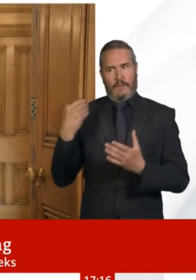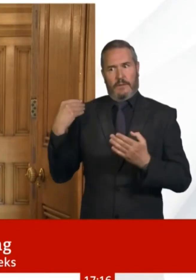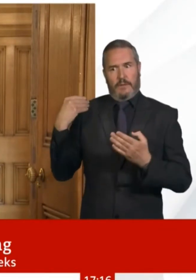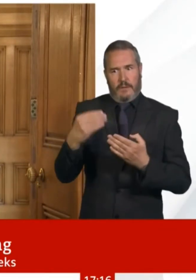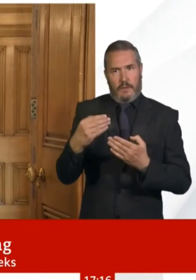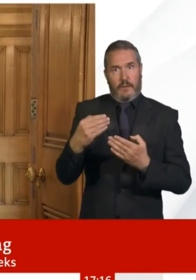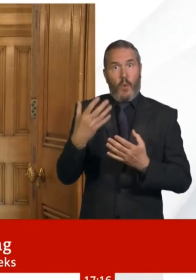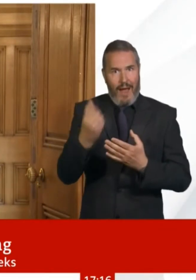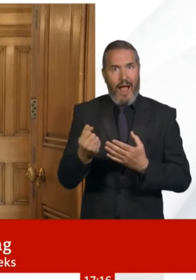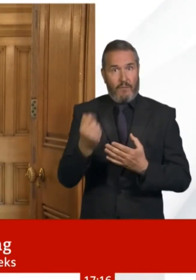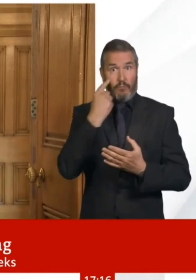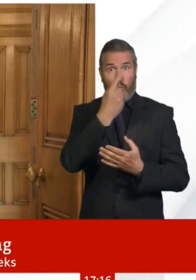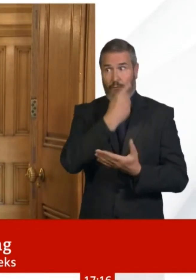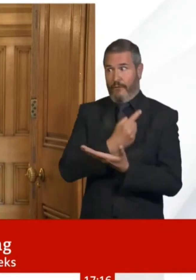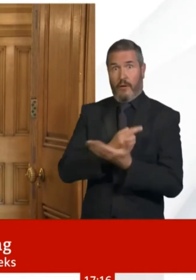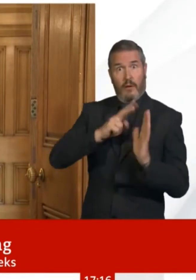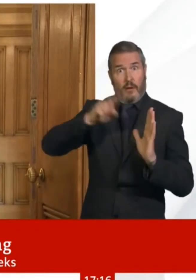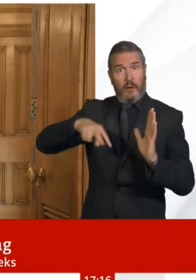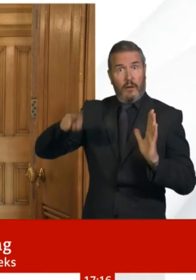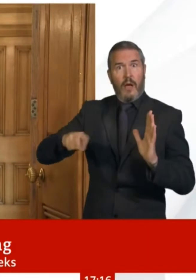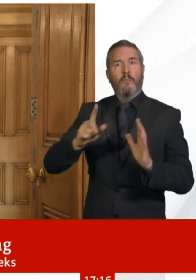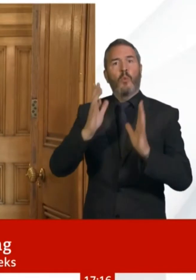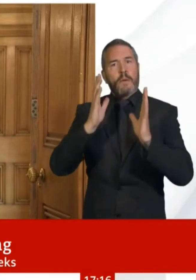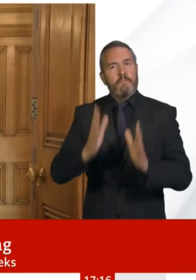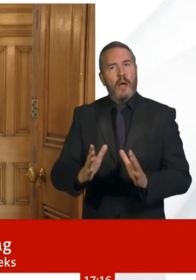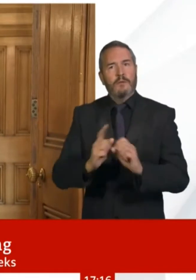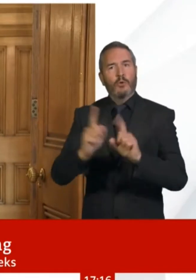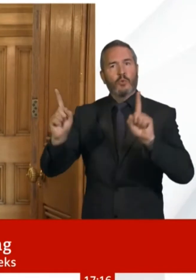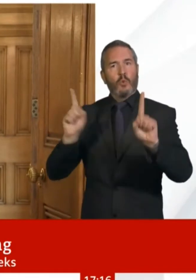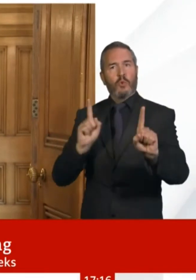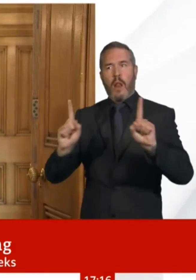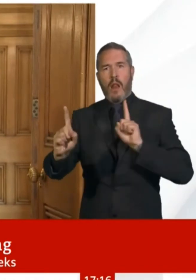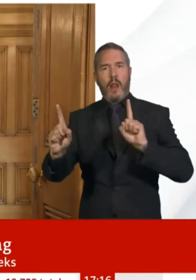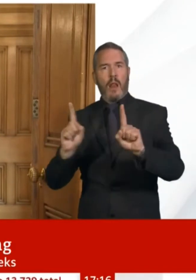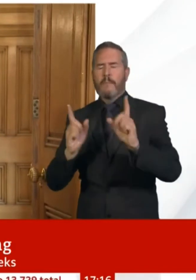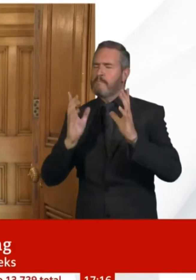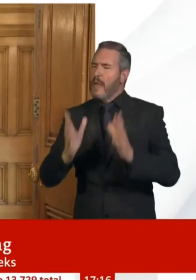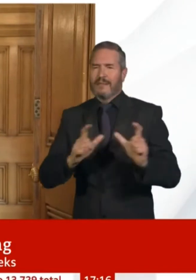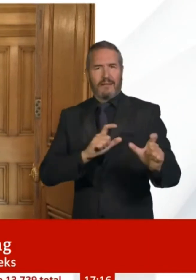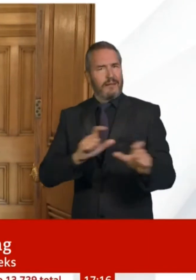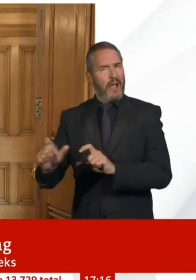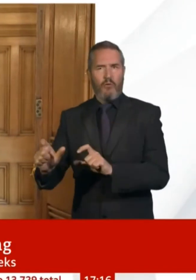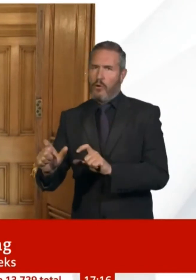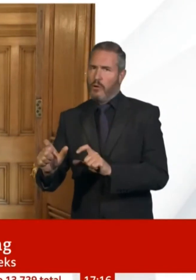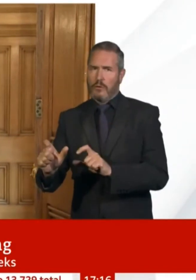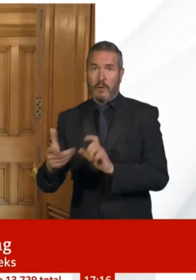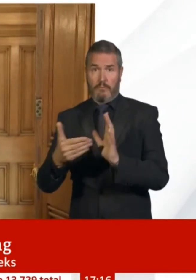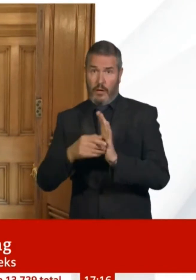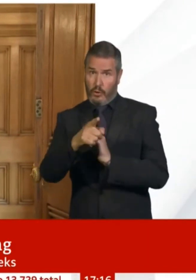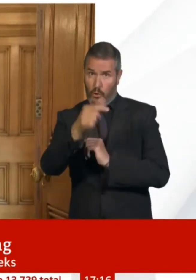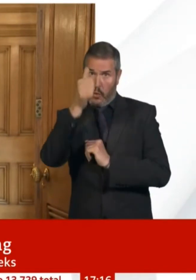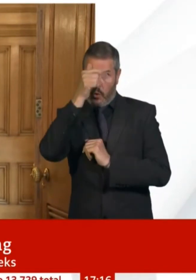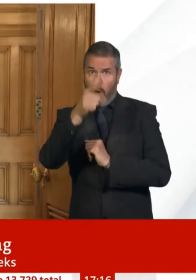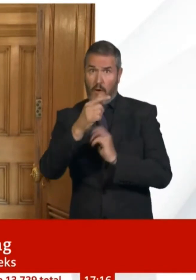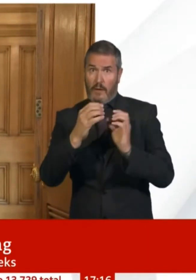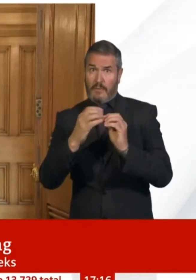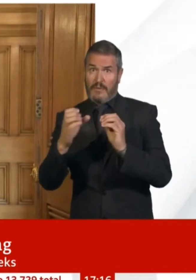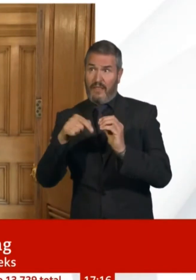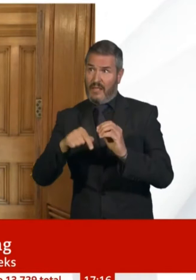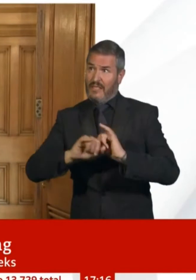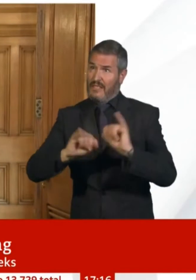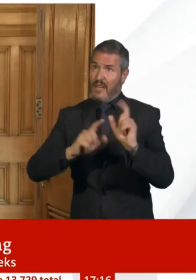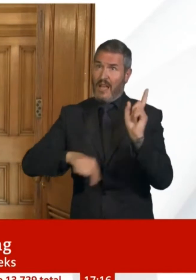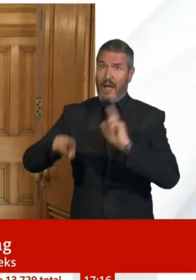same time, we must keep up the social distancing measures. And there have been all sorts of challenges, Laura, as you'll know, with this coronavirus